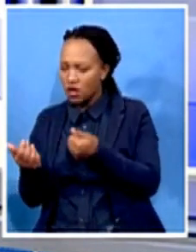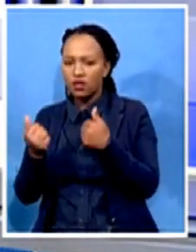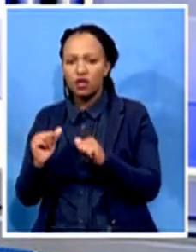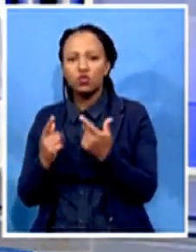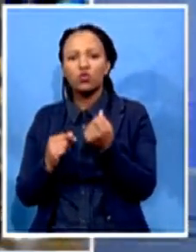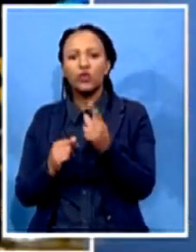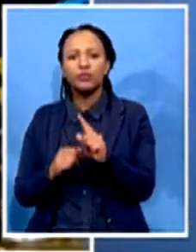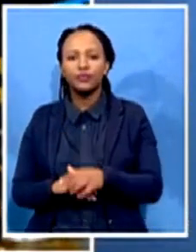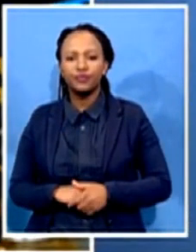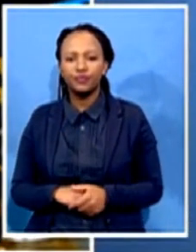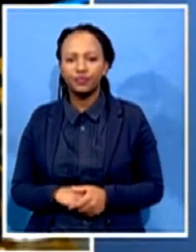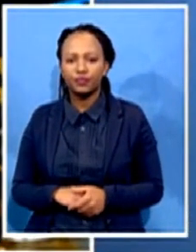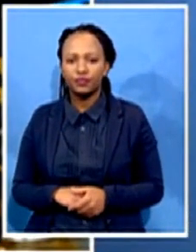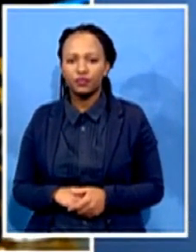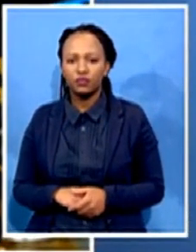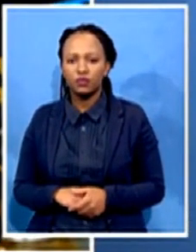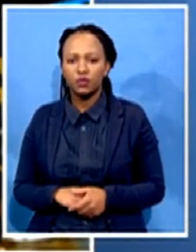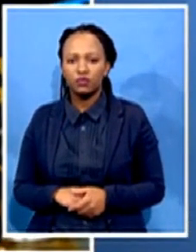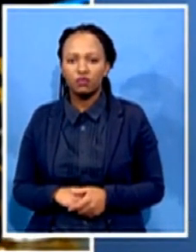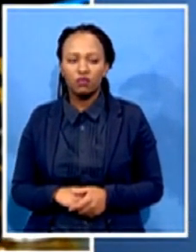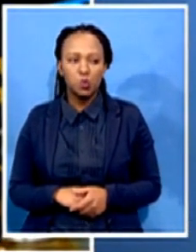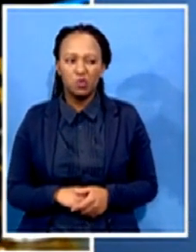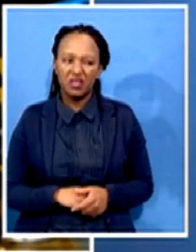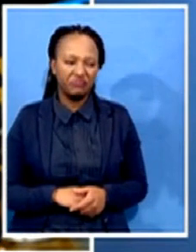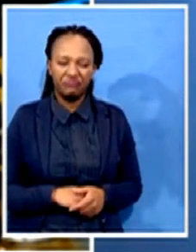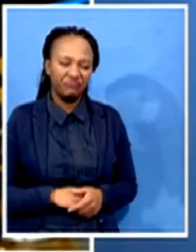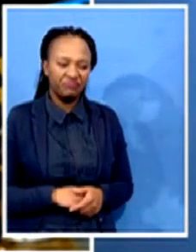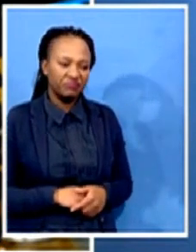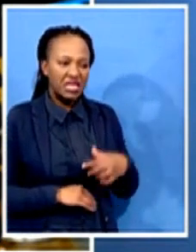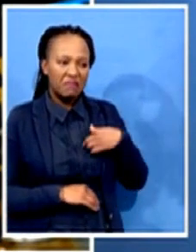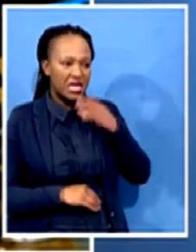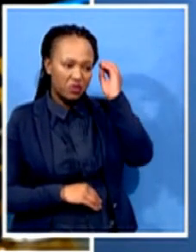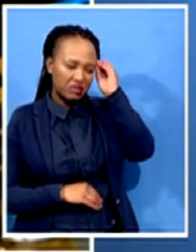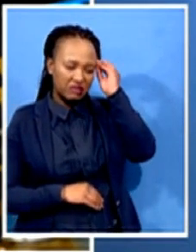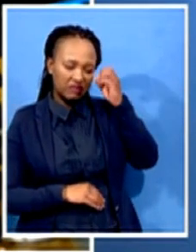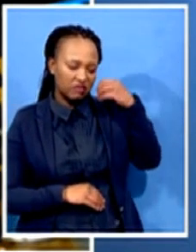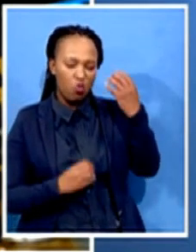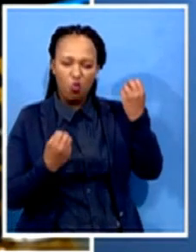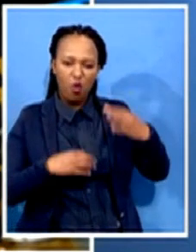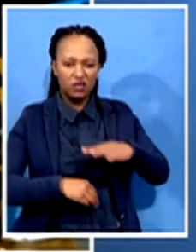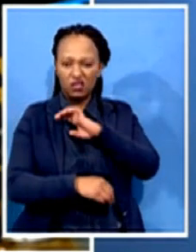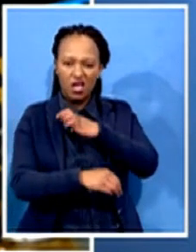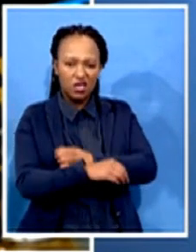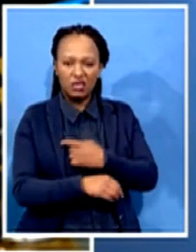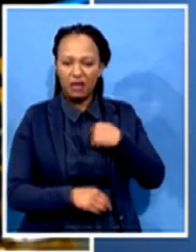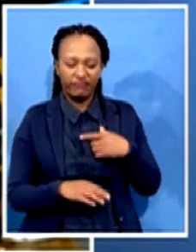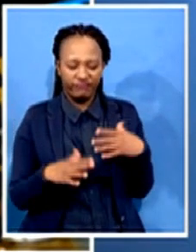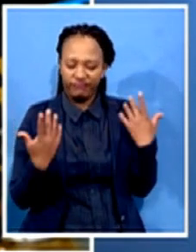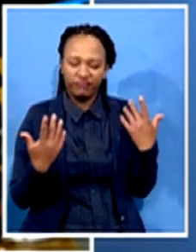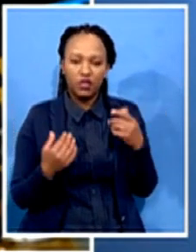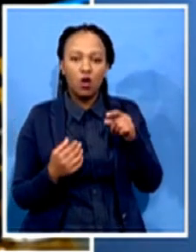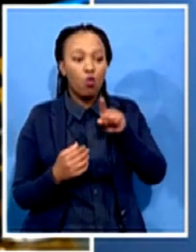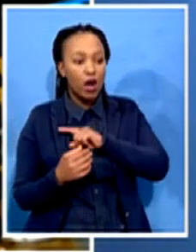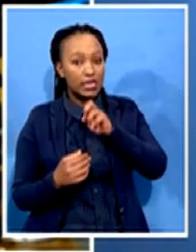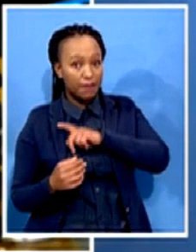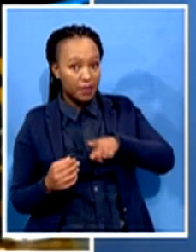No, I'm not interested in wasting my energy. The president must account to the country. If he says he's going